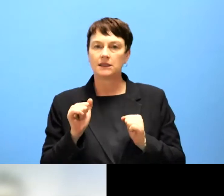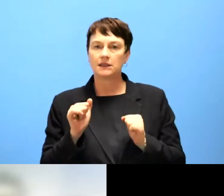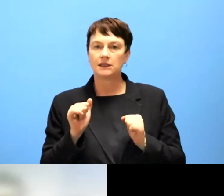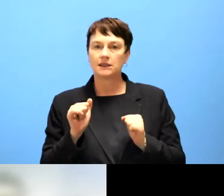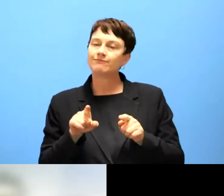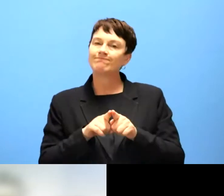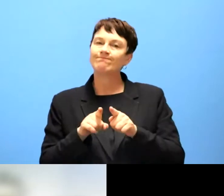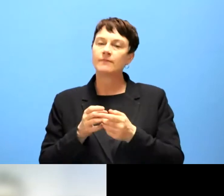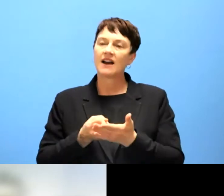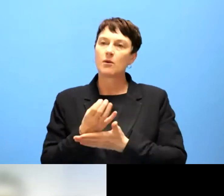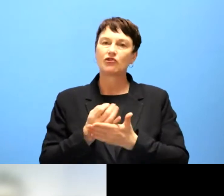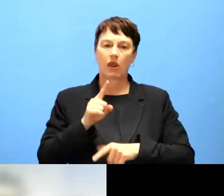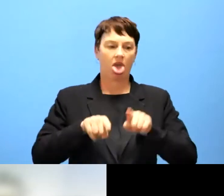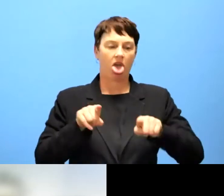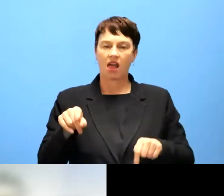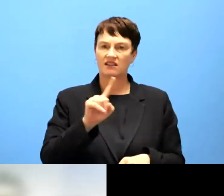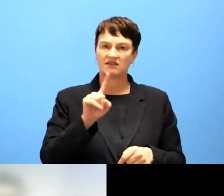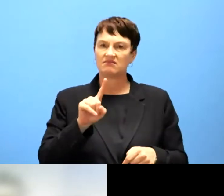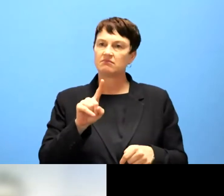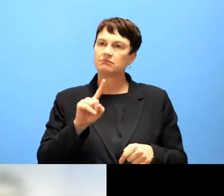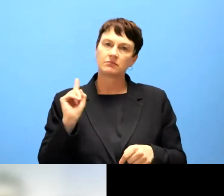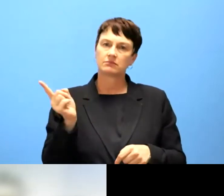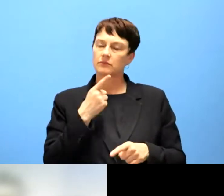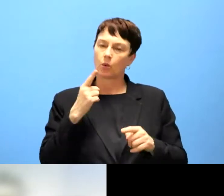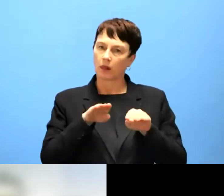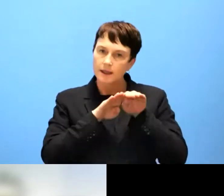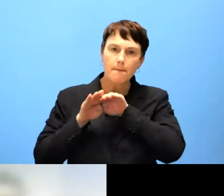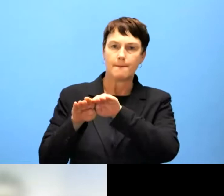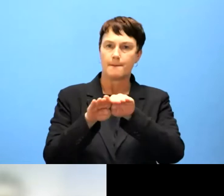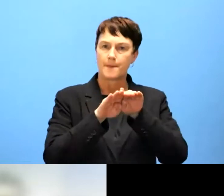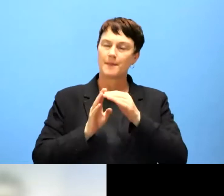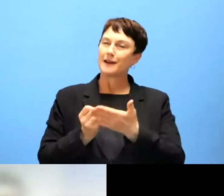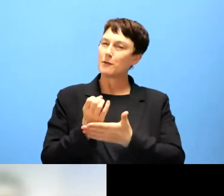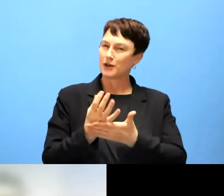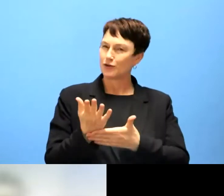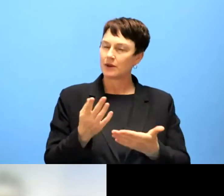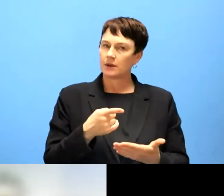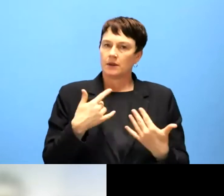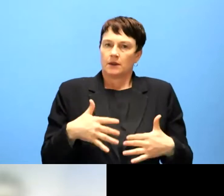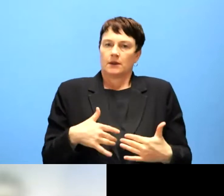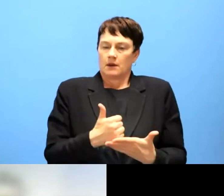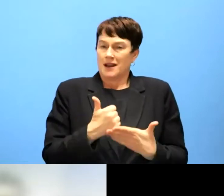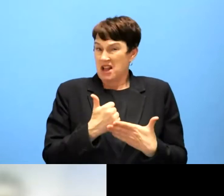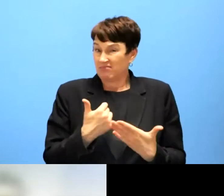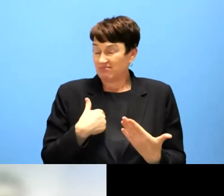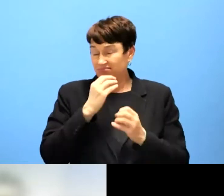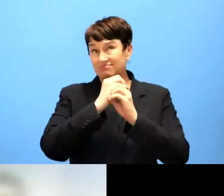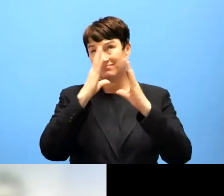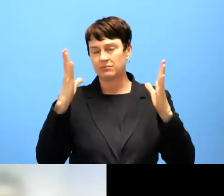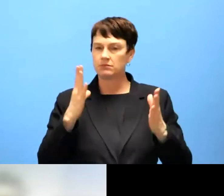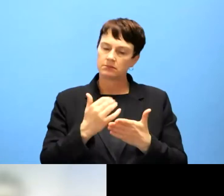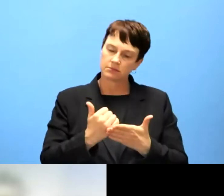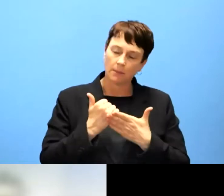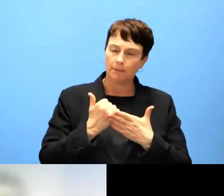information. That would be extremely helpful. Let me make things much more simpler, make it easier